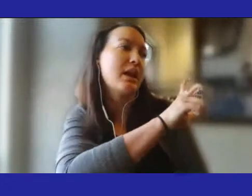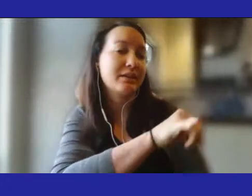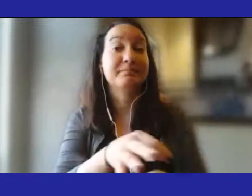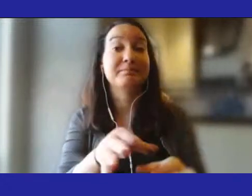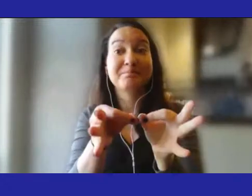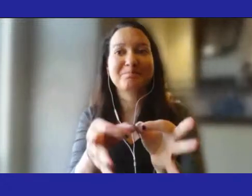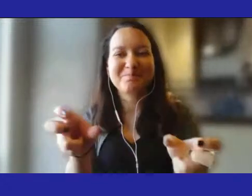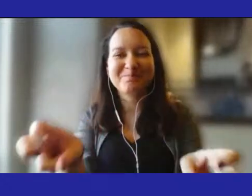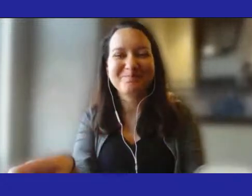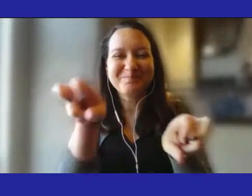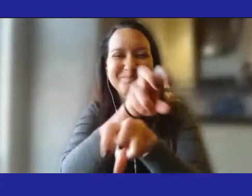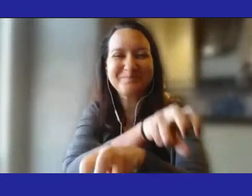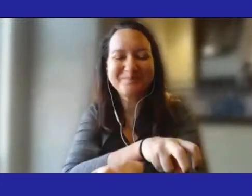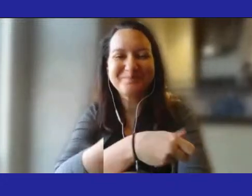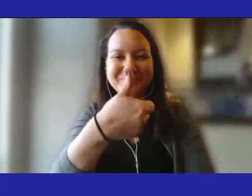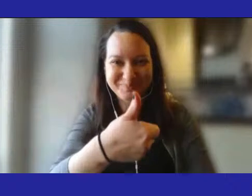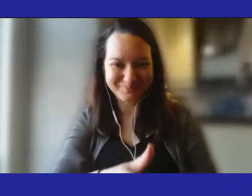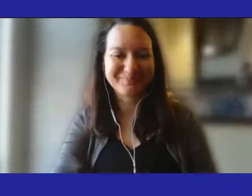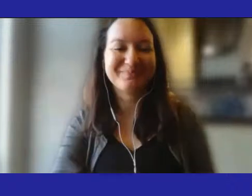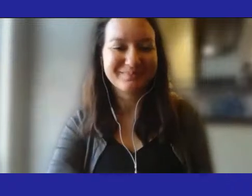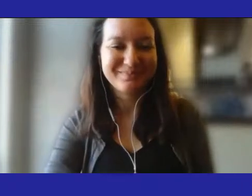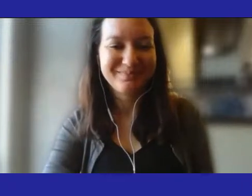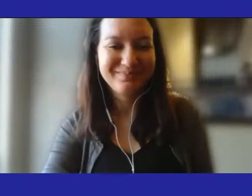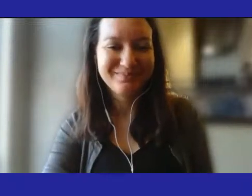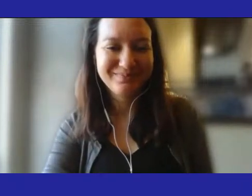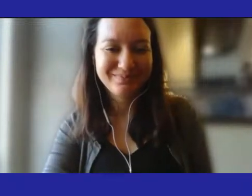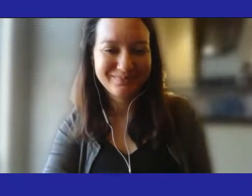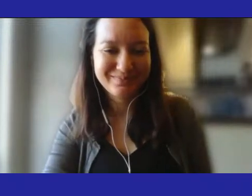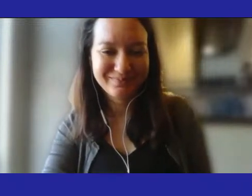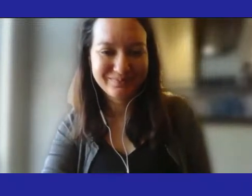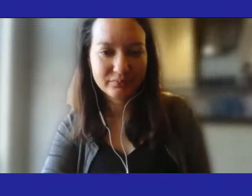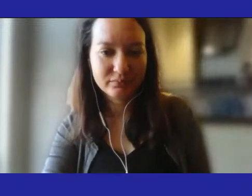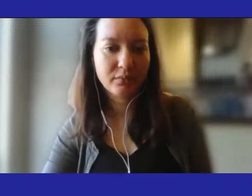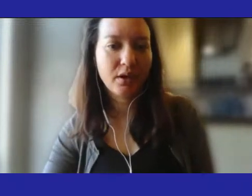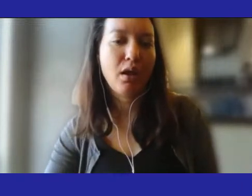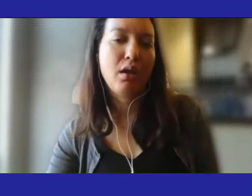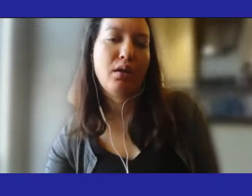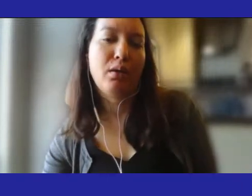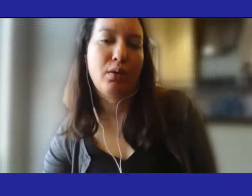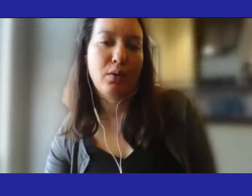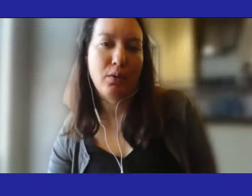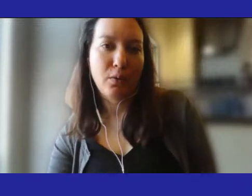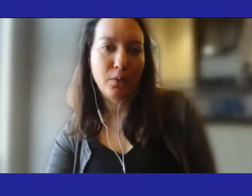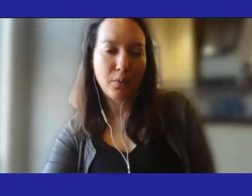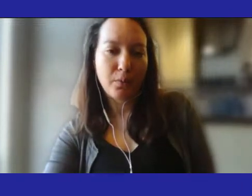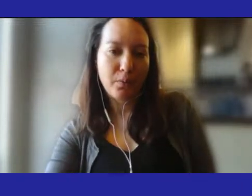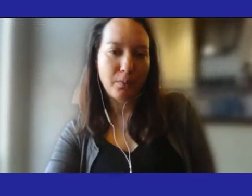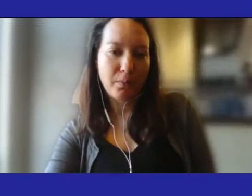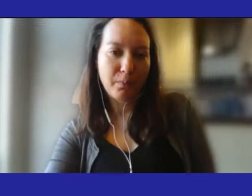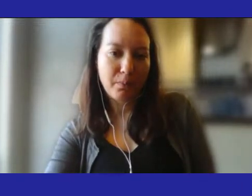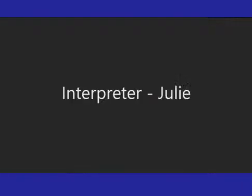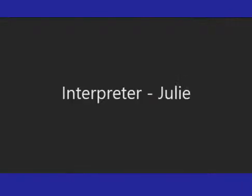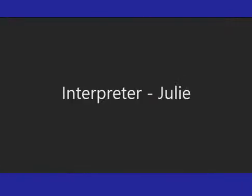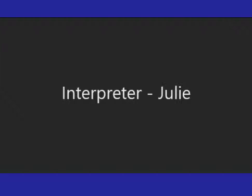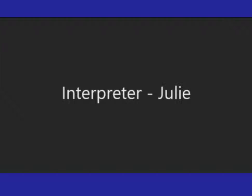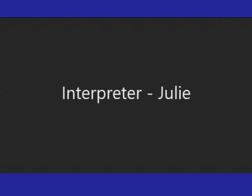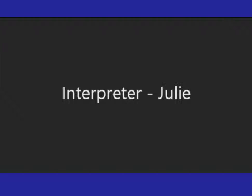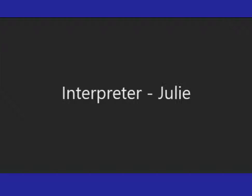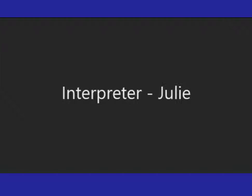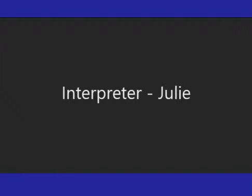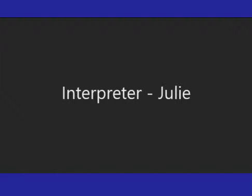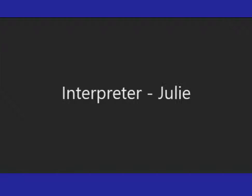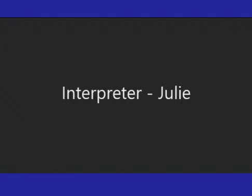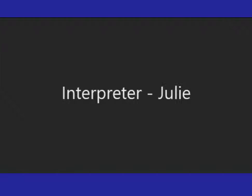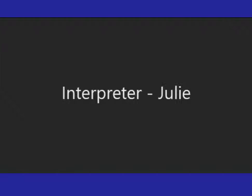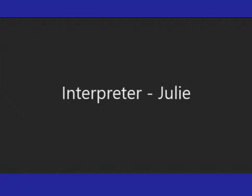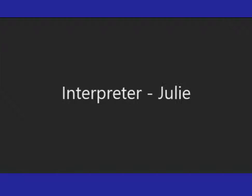Any other questions? I'm sorry, Dr. Allen? So I didn't realize this question when we